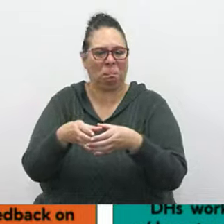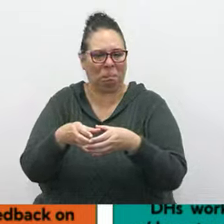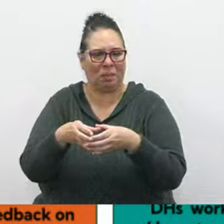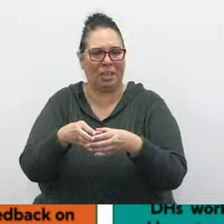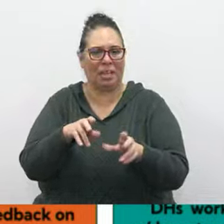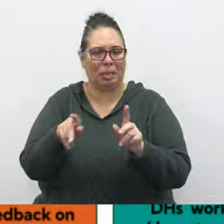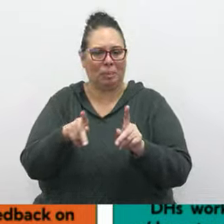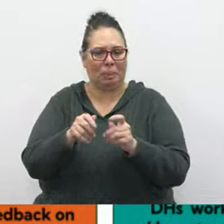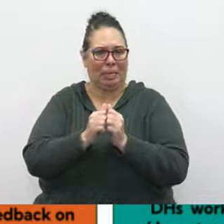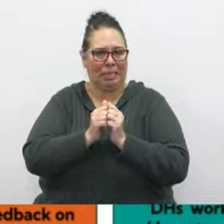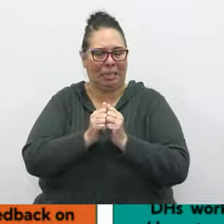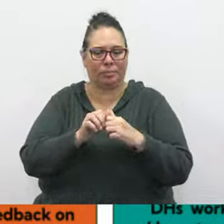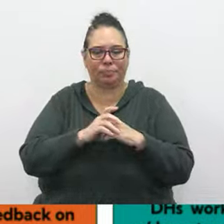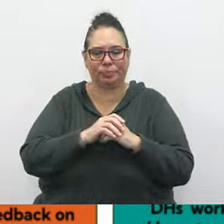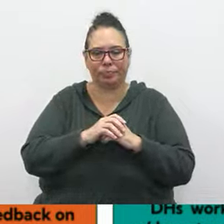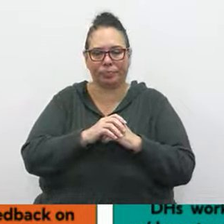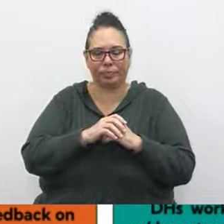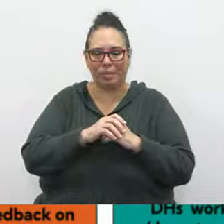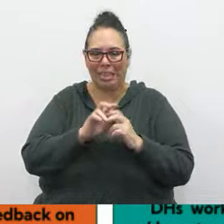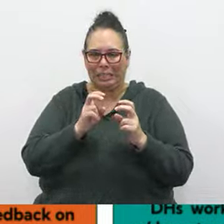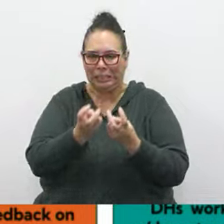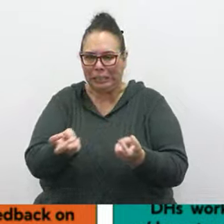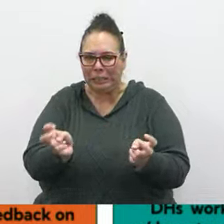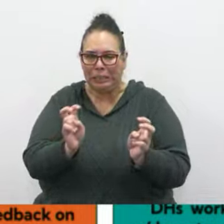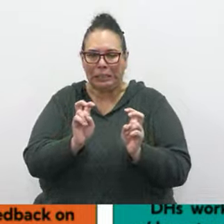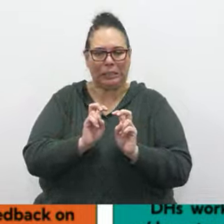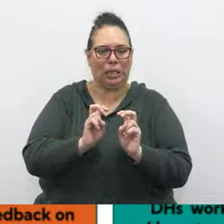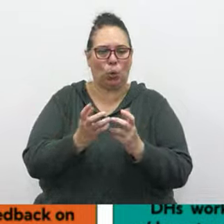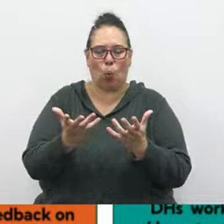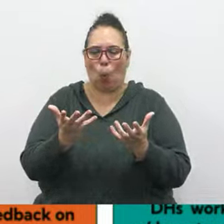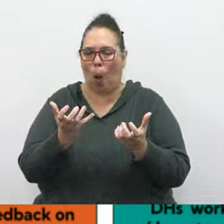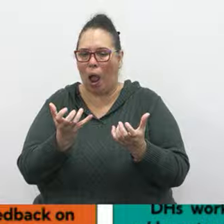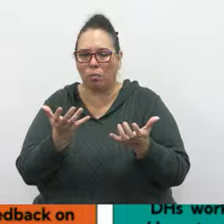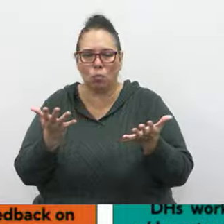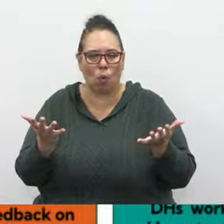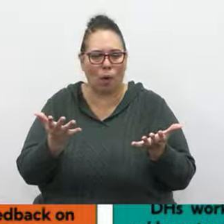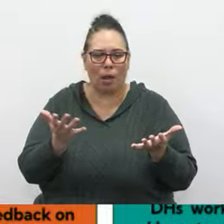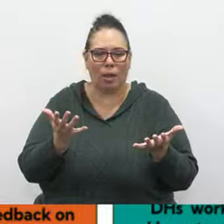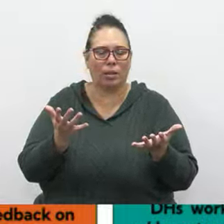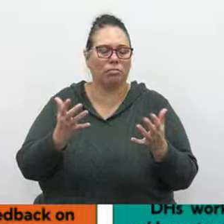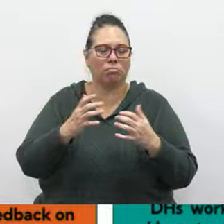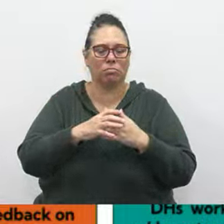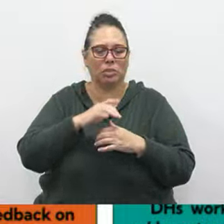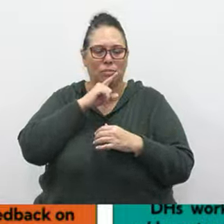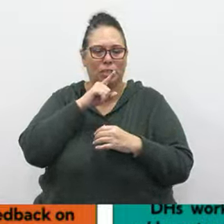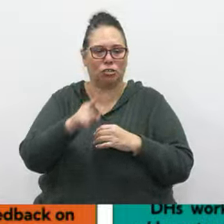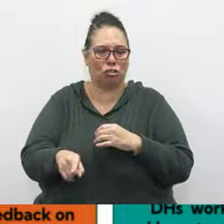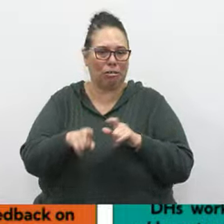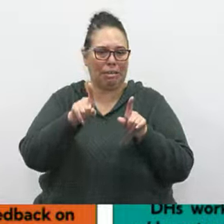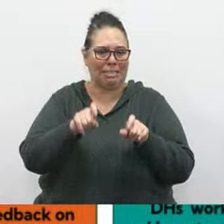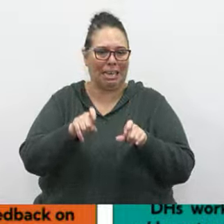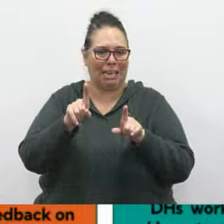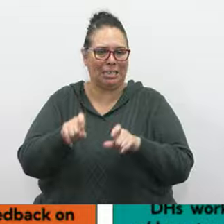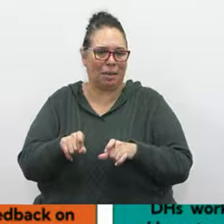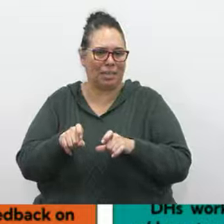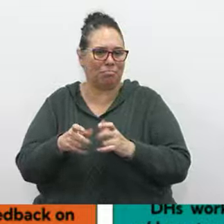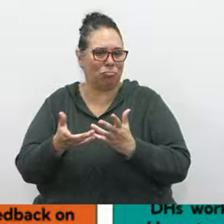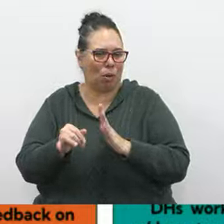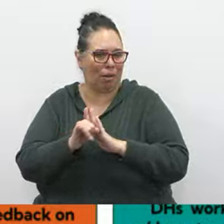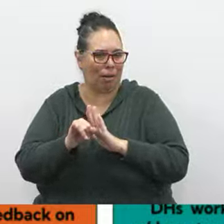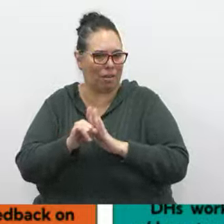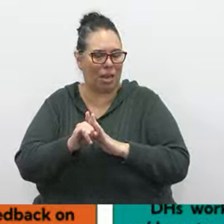here, really sat down and said, what do we want to ensure that the assessment identified? And so we